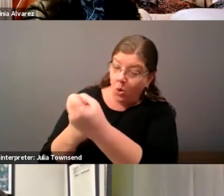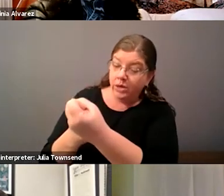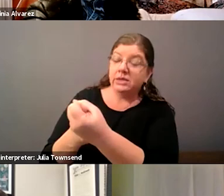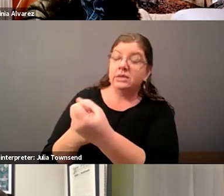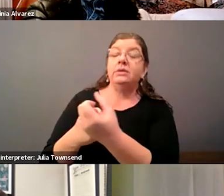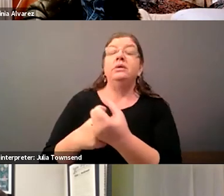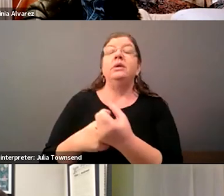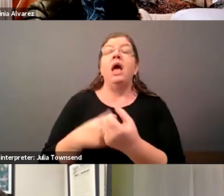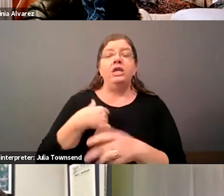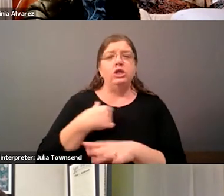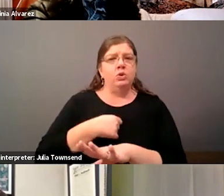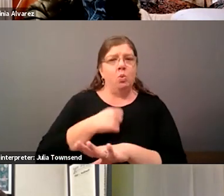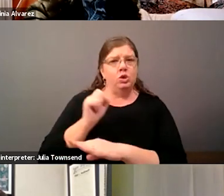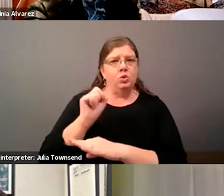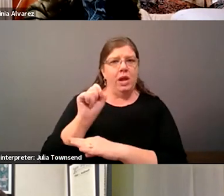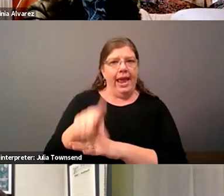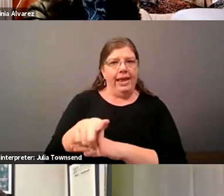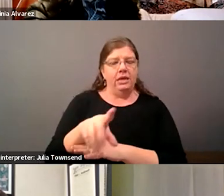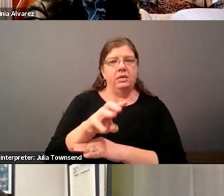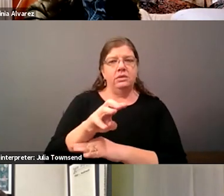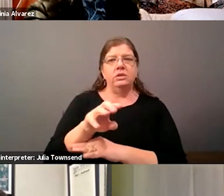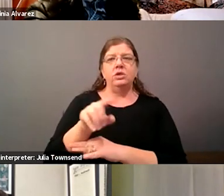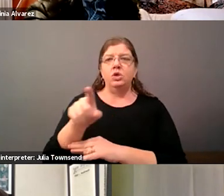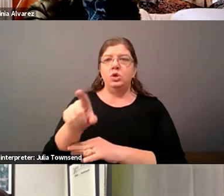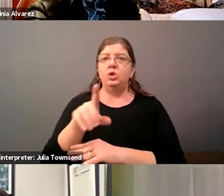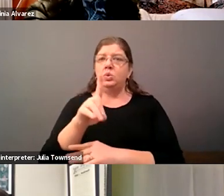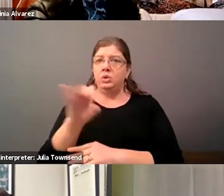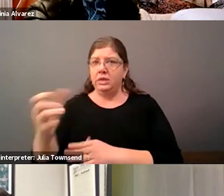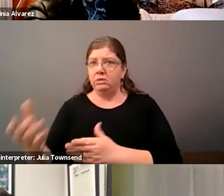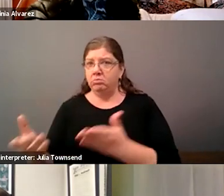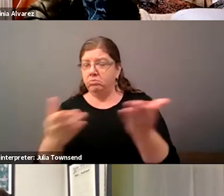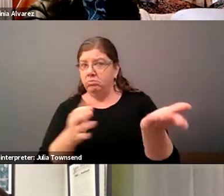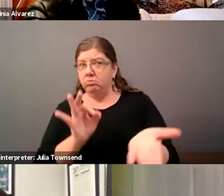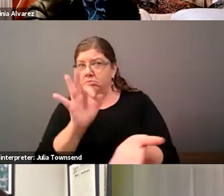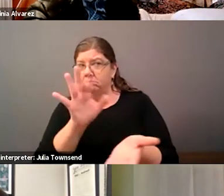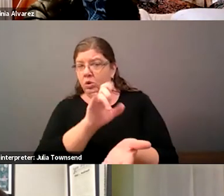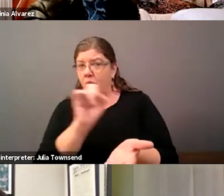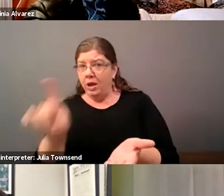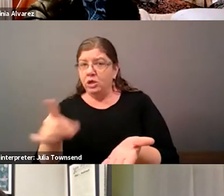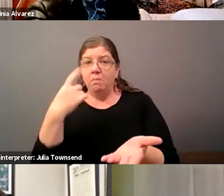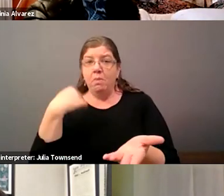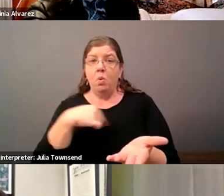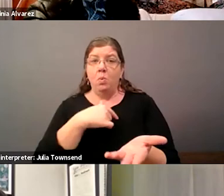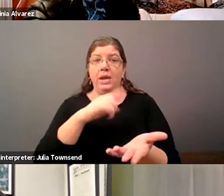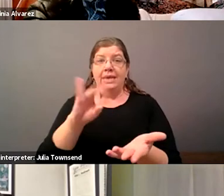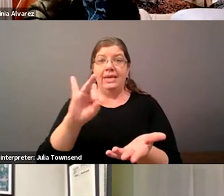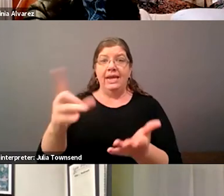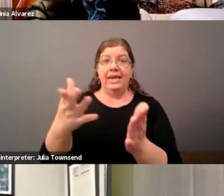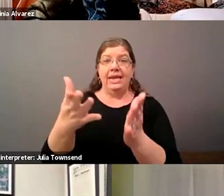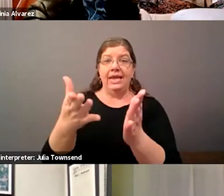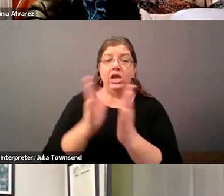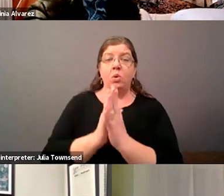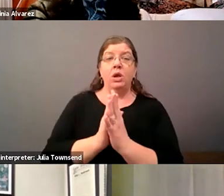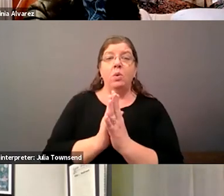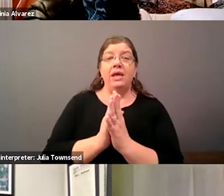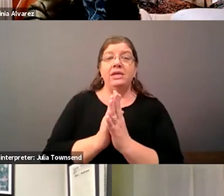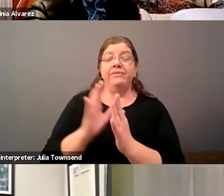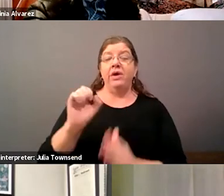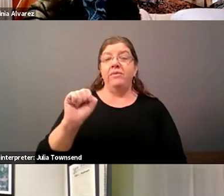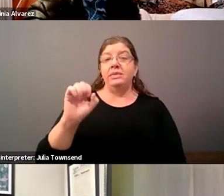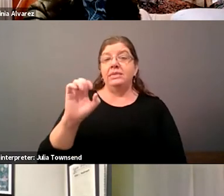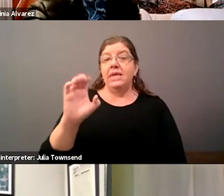you asked the question because miss sims mo and you did raise it uh but we did get a request from santa